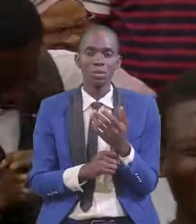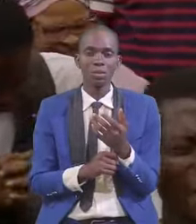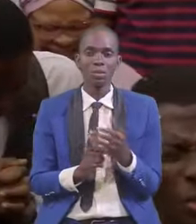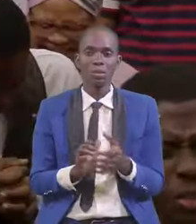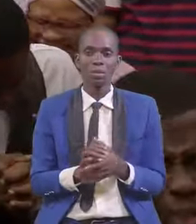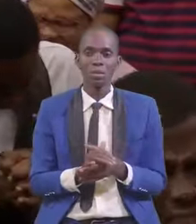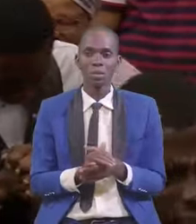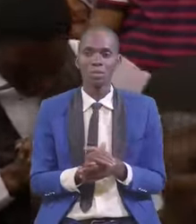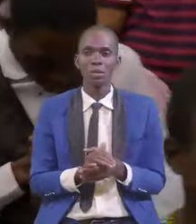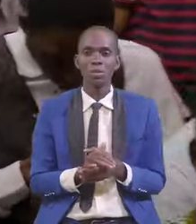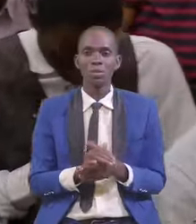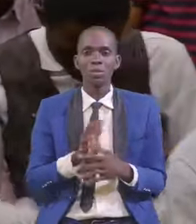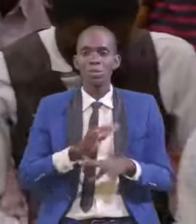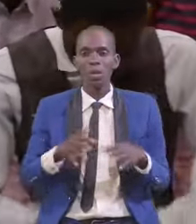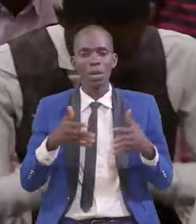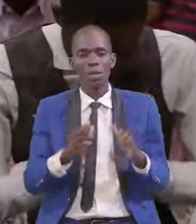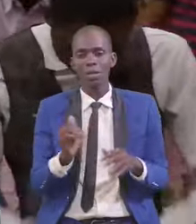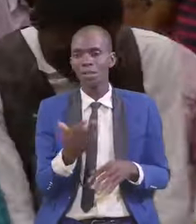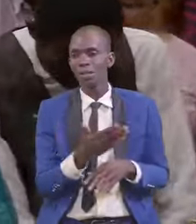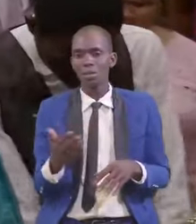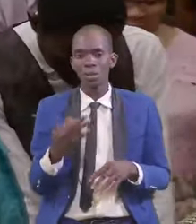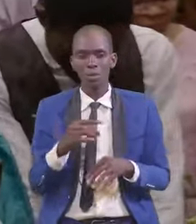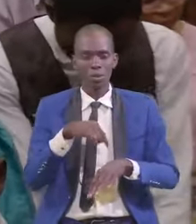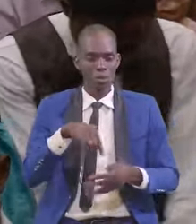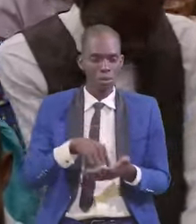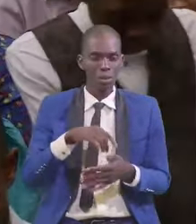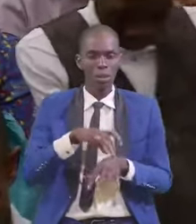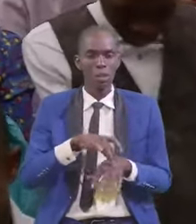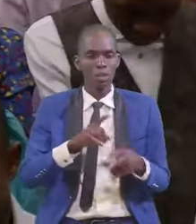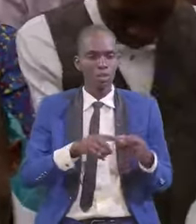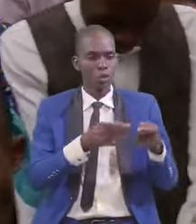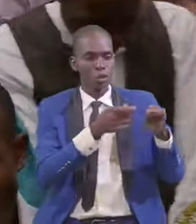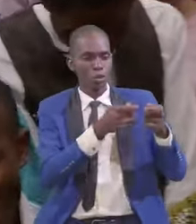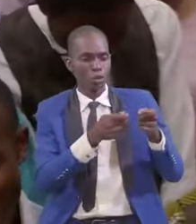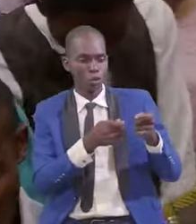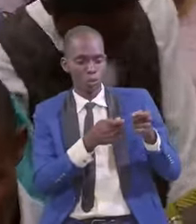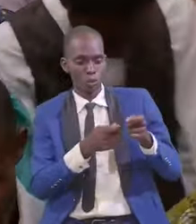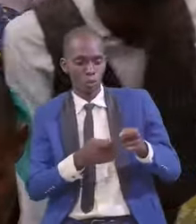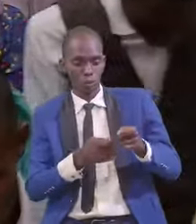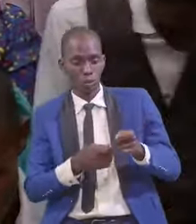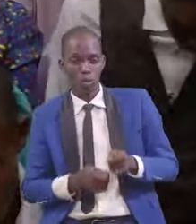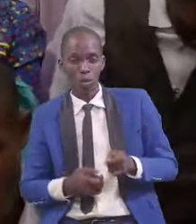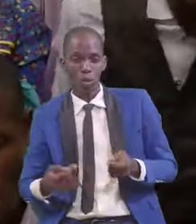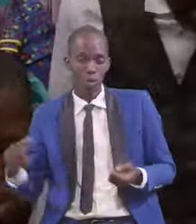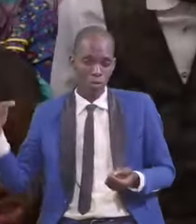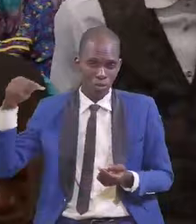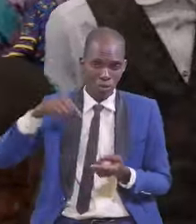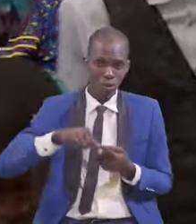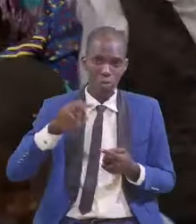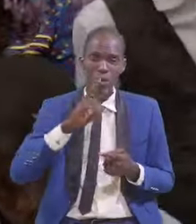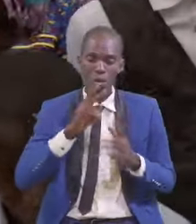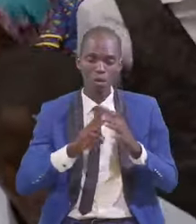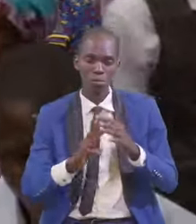flesh to drag you down down until you drown